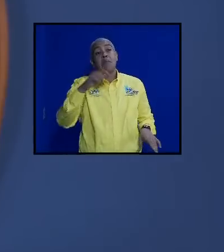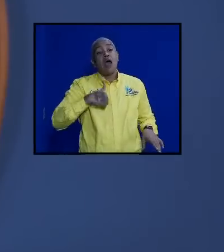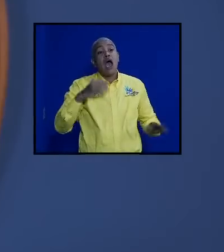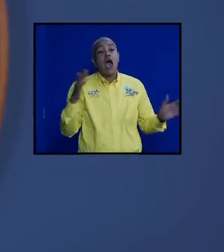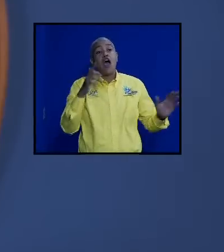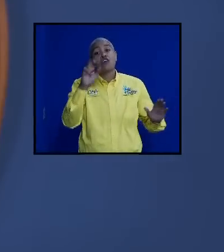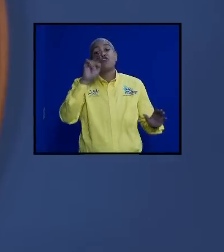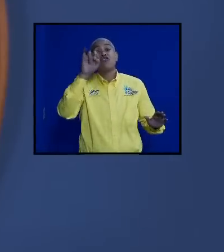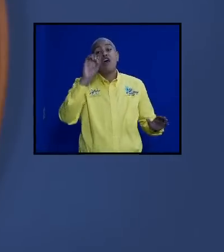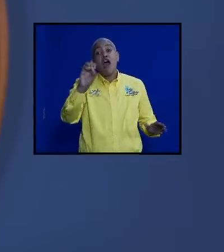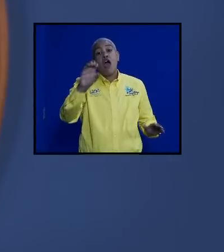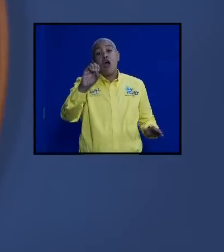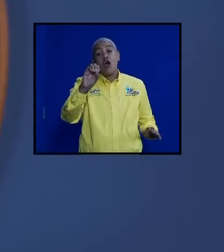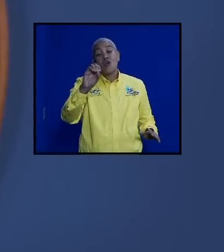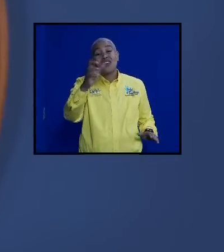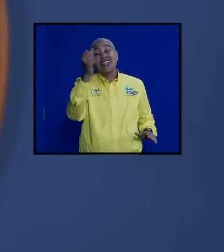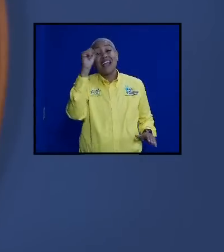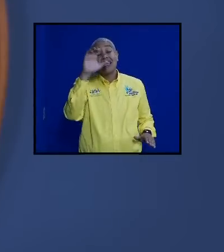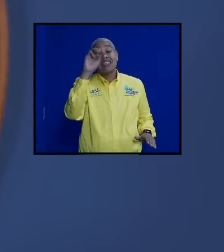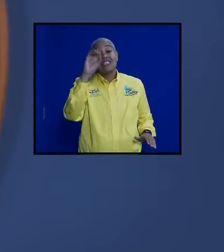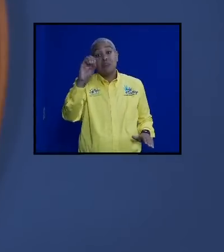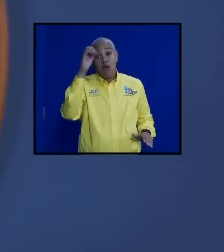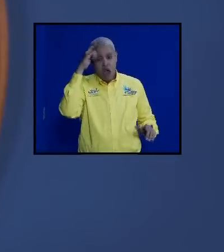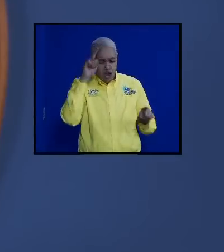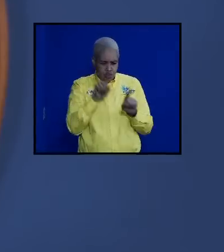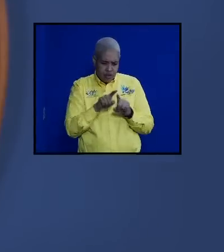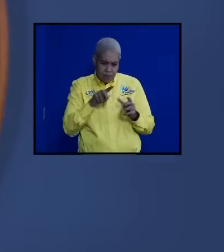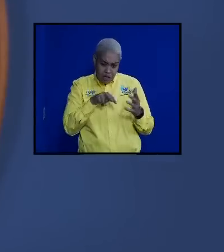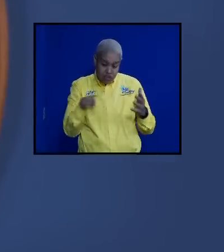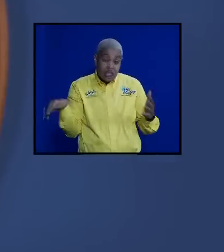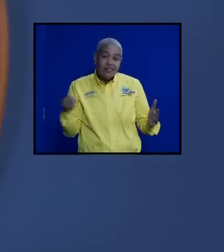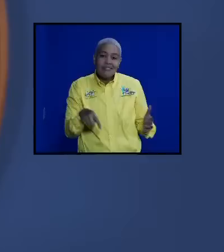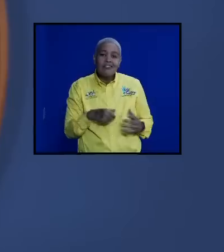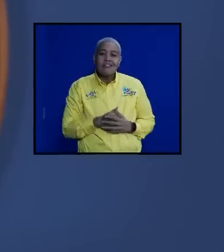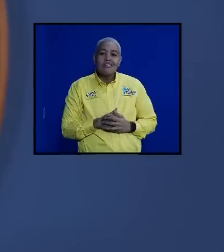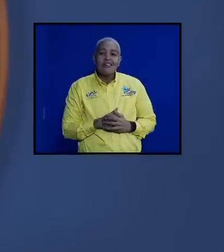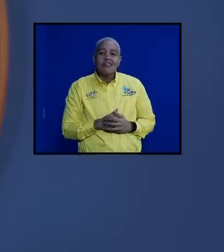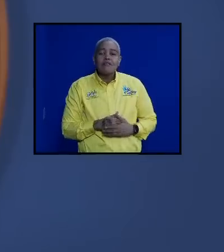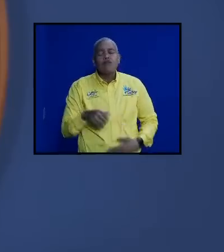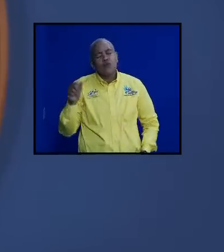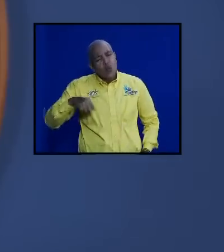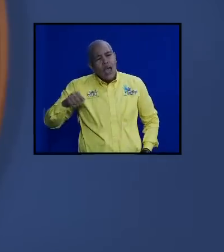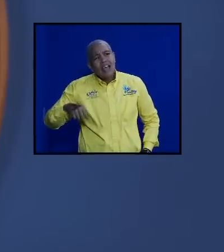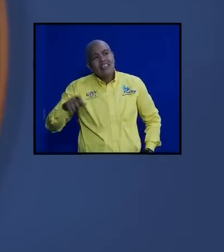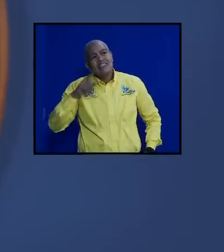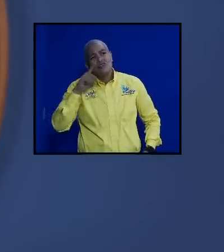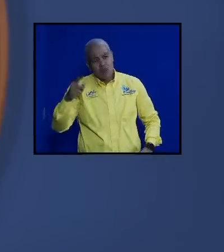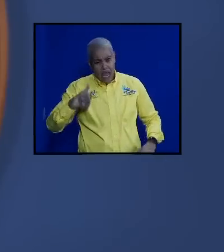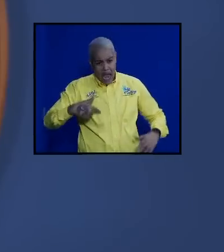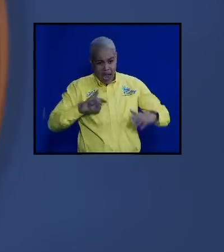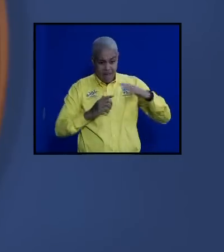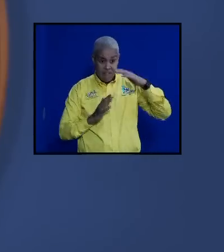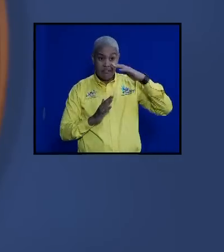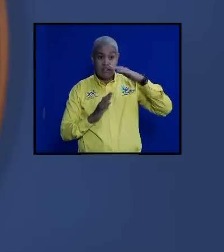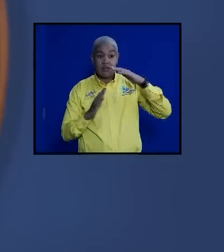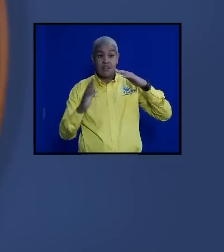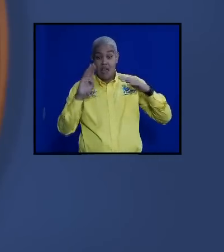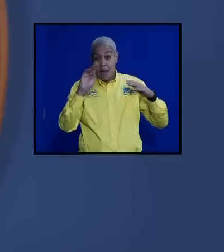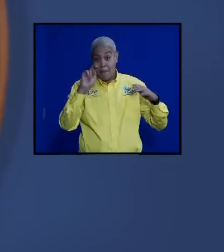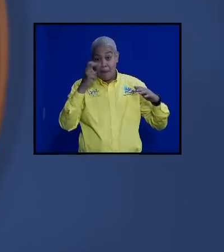to get the CMOC agreement and read it. So yes, there is a benchmark that has been